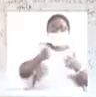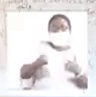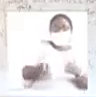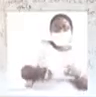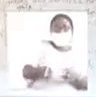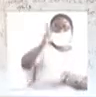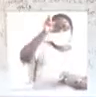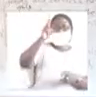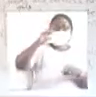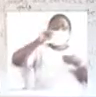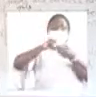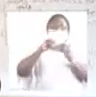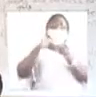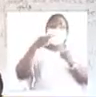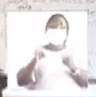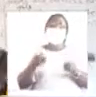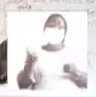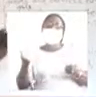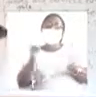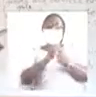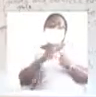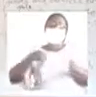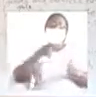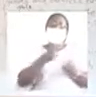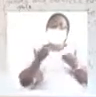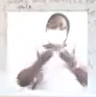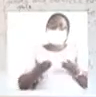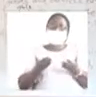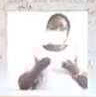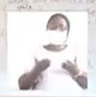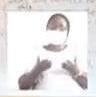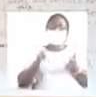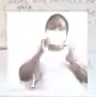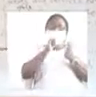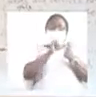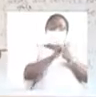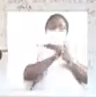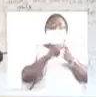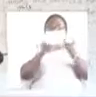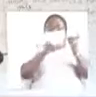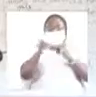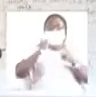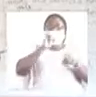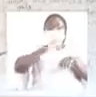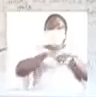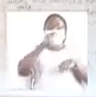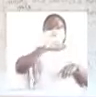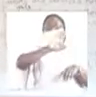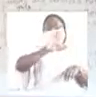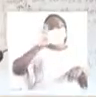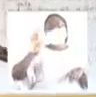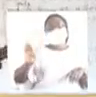higher the quantity of goods that will be demanded. I have put that definition on the board.